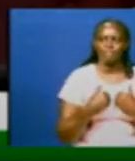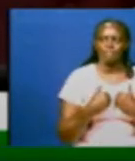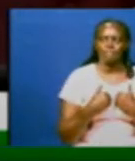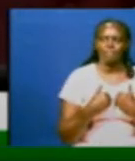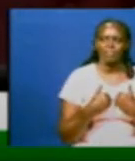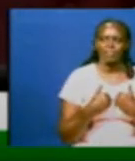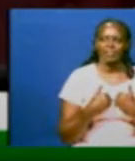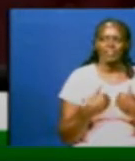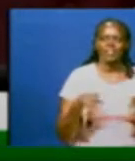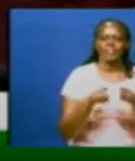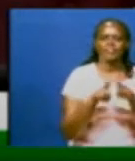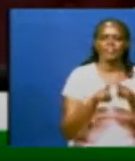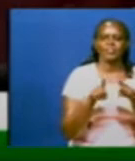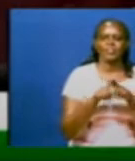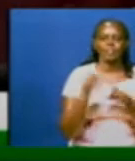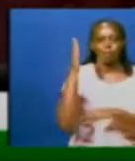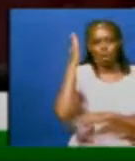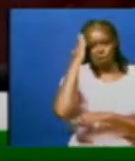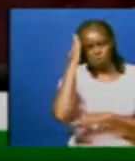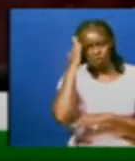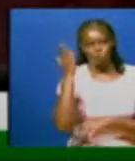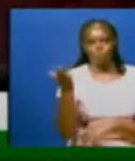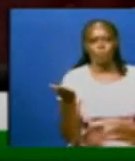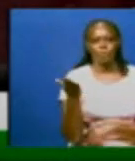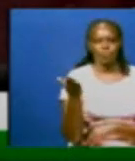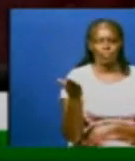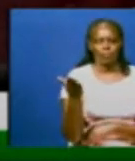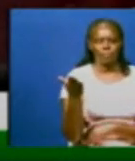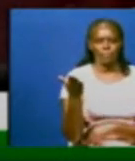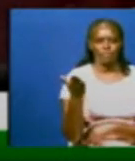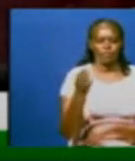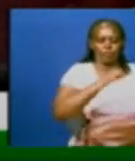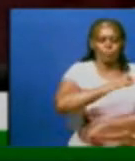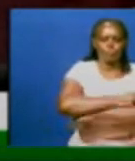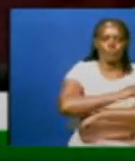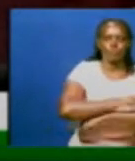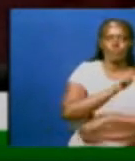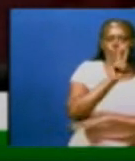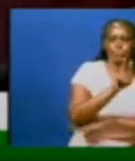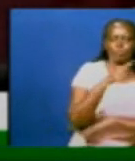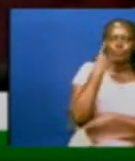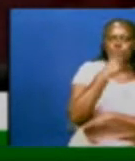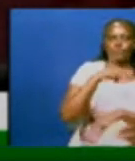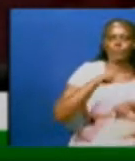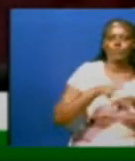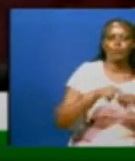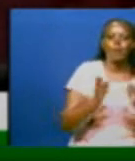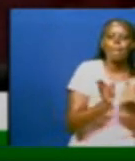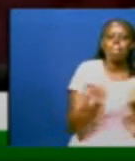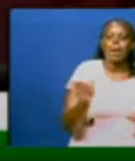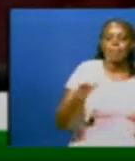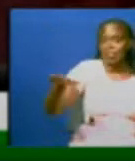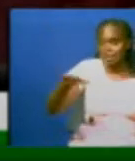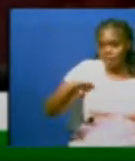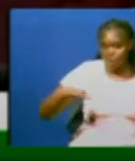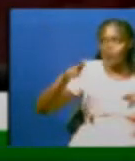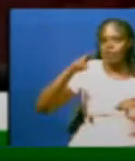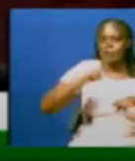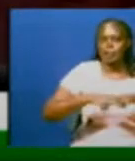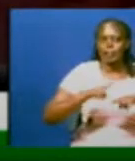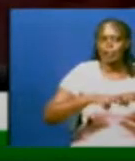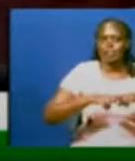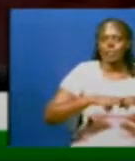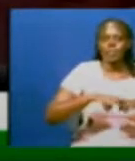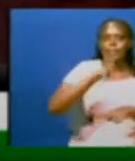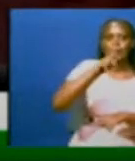I also wish to recognize the following two schools who are seated in the public gallery: Kinderworld